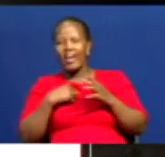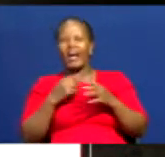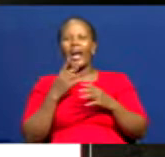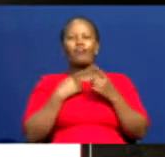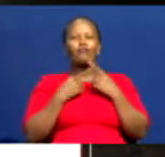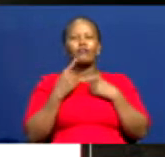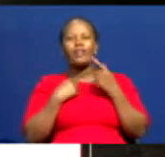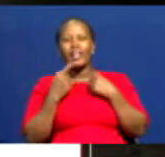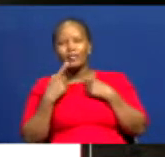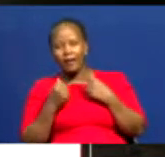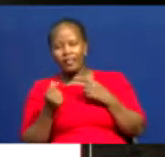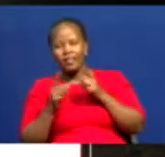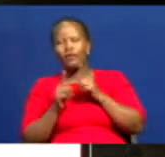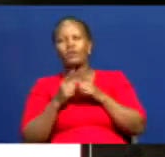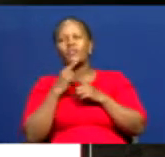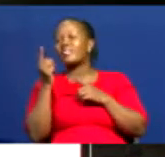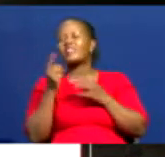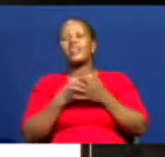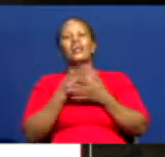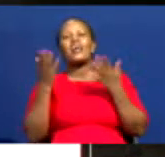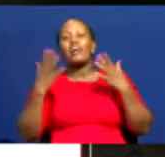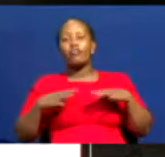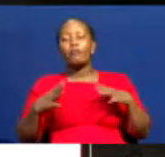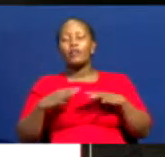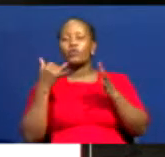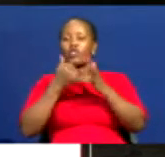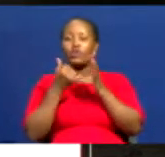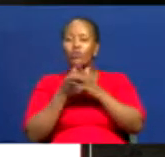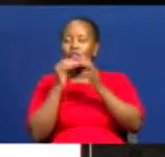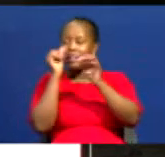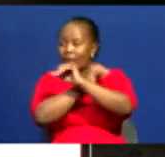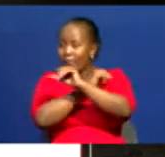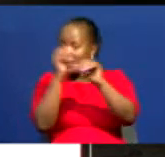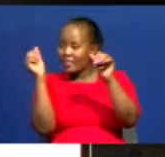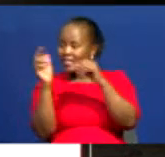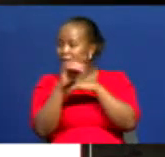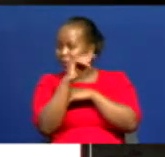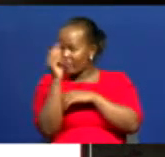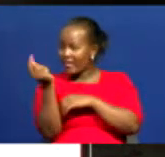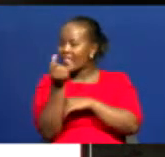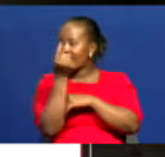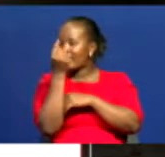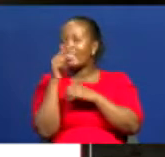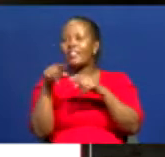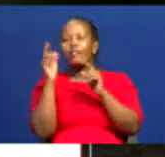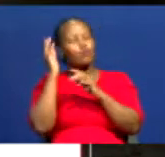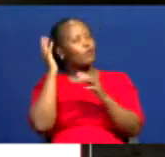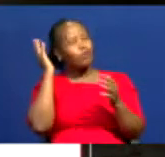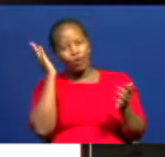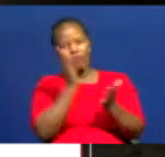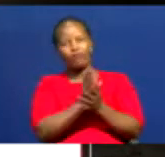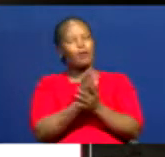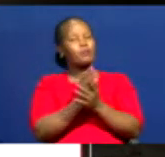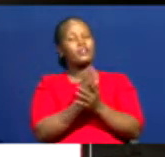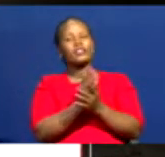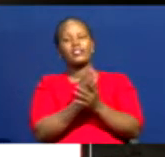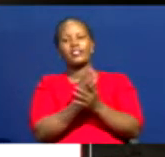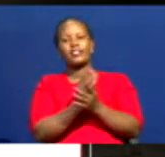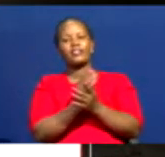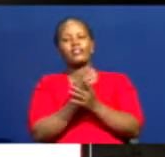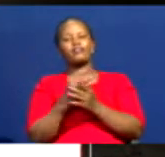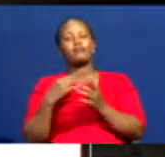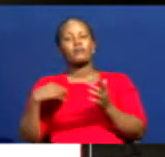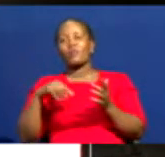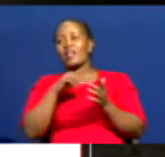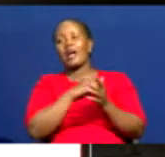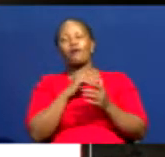They really say, every other person, including the President of the Republic of Kenya, really confirms that our